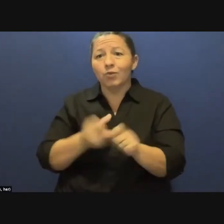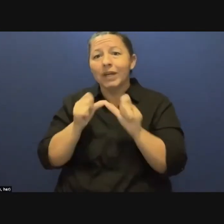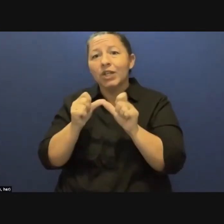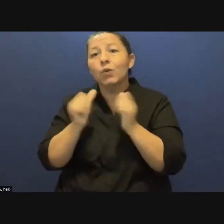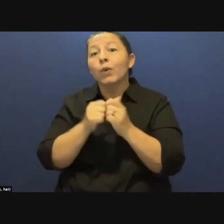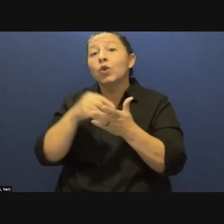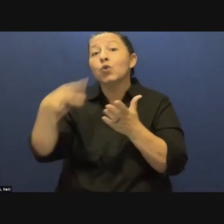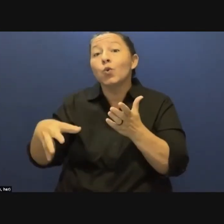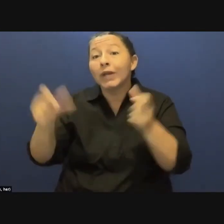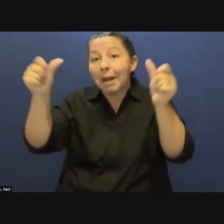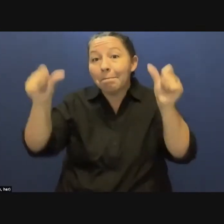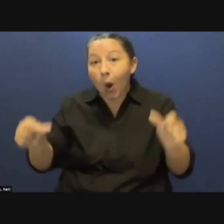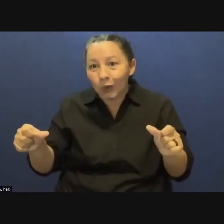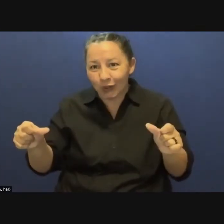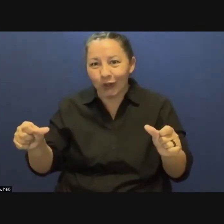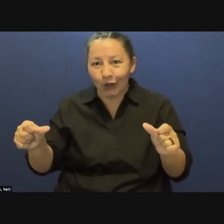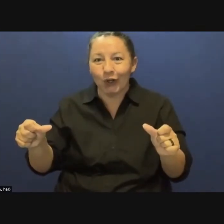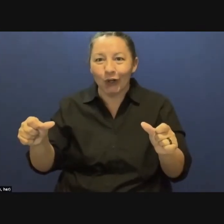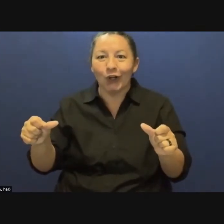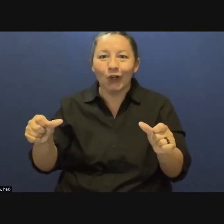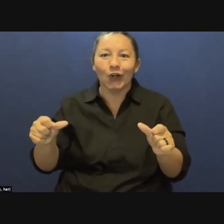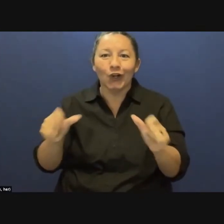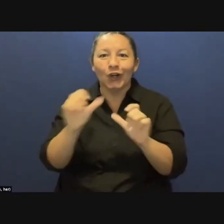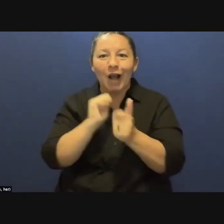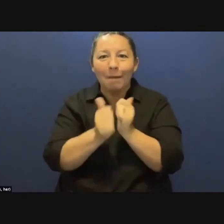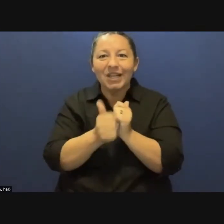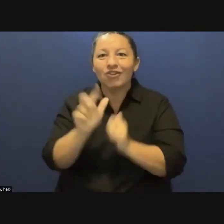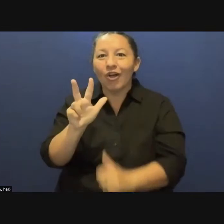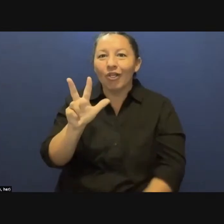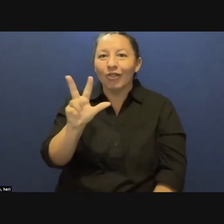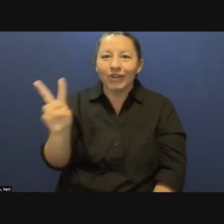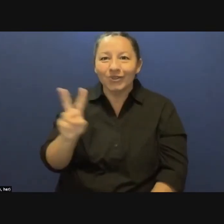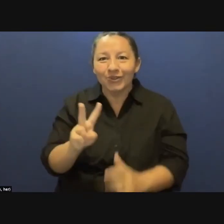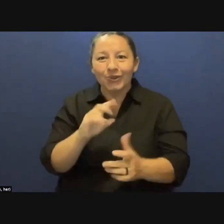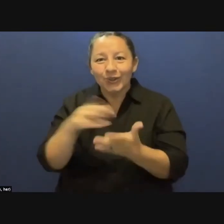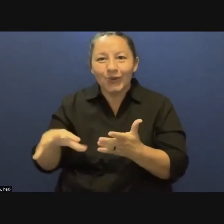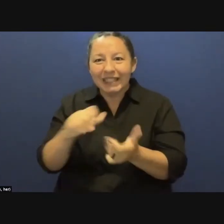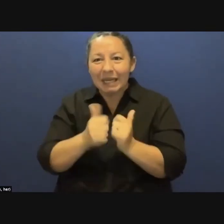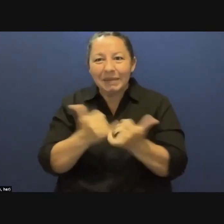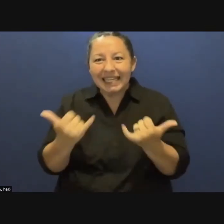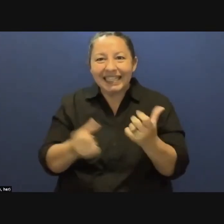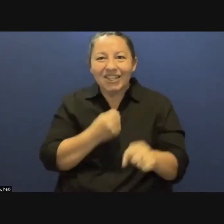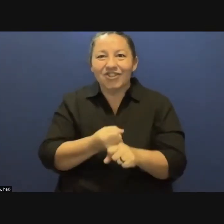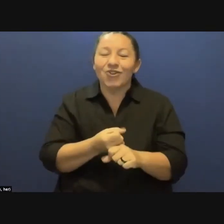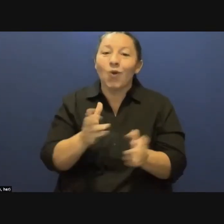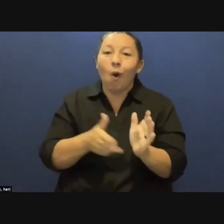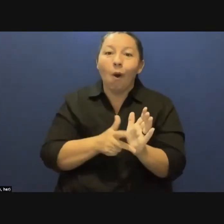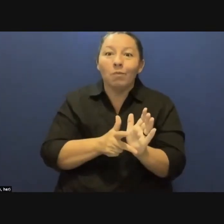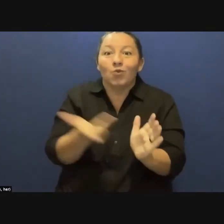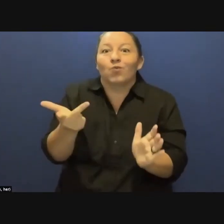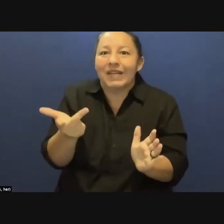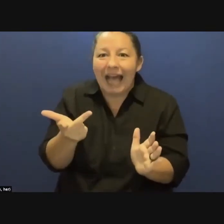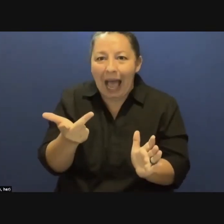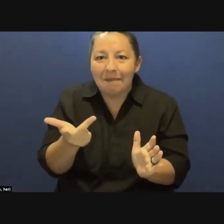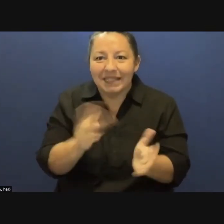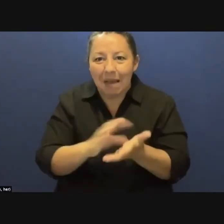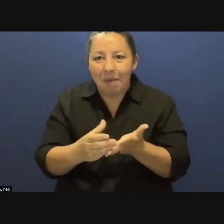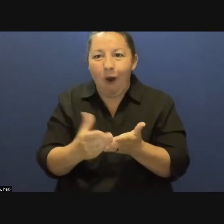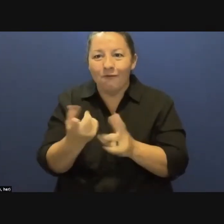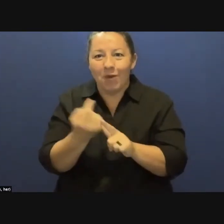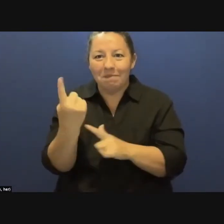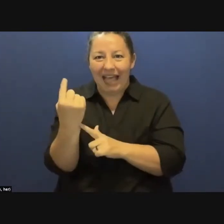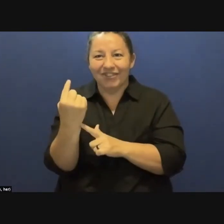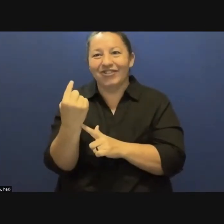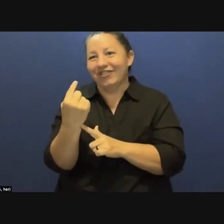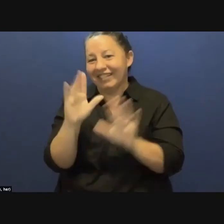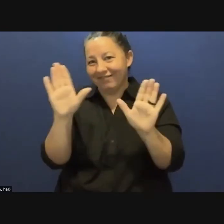competition. We have 32 students competing this year, which is almost triple what we had last year, which is just fabulous. I want to thank